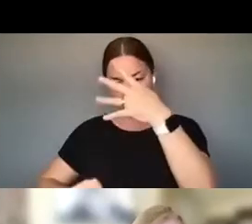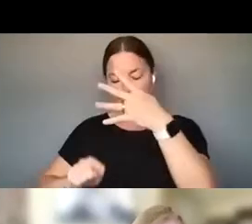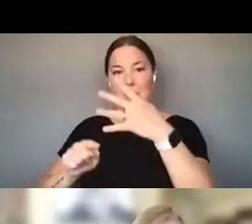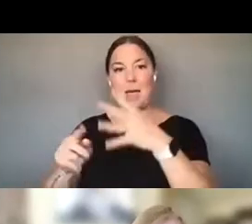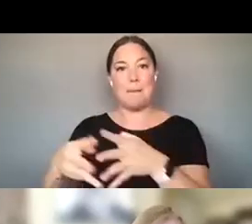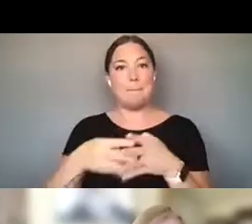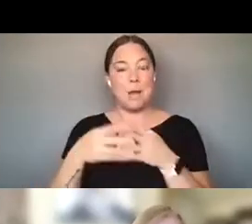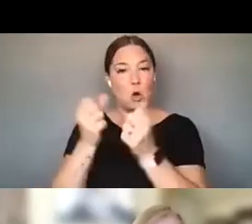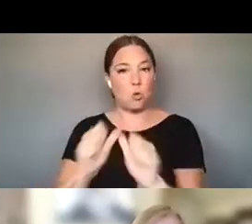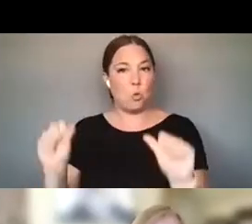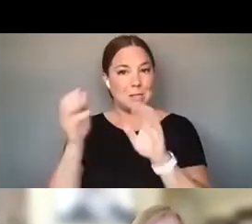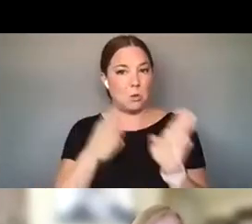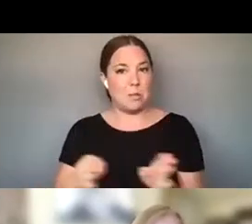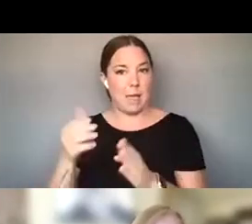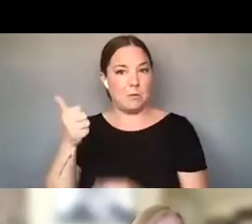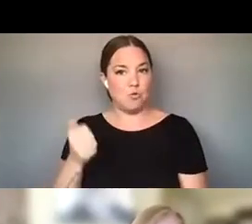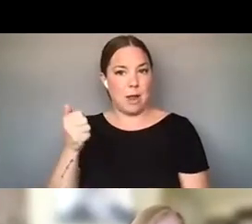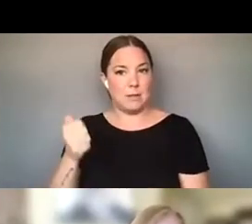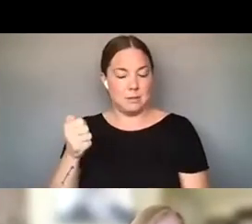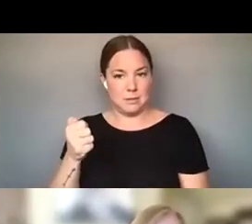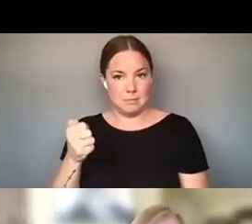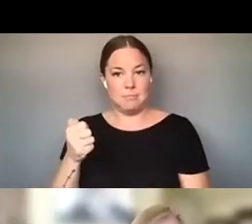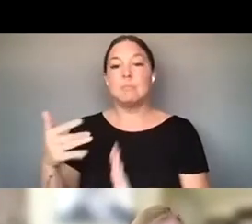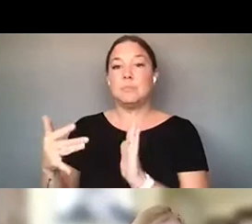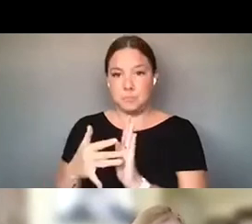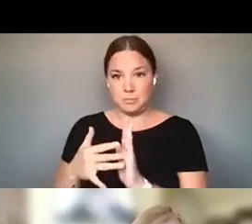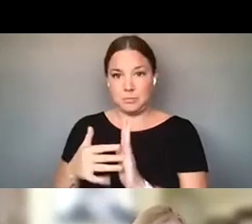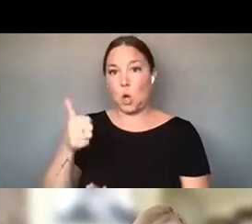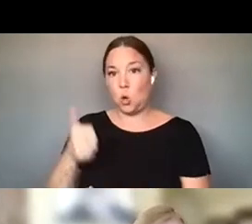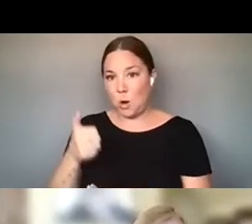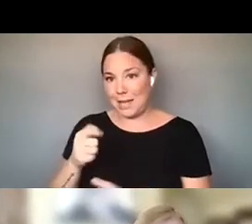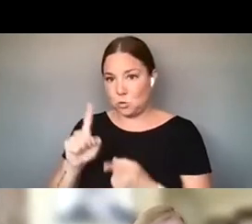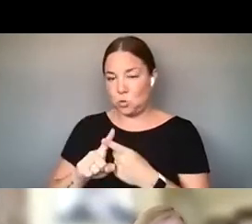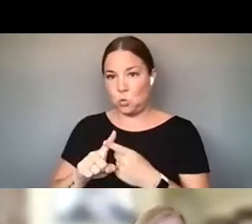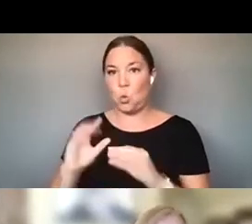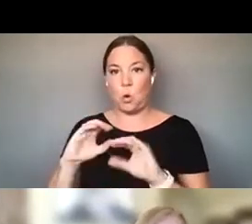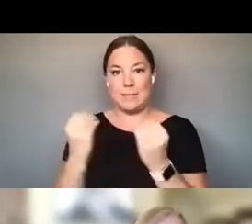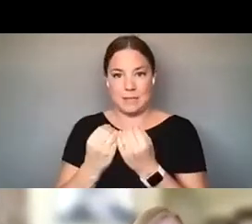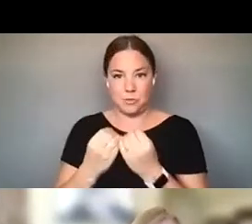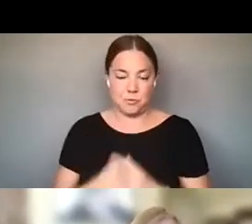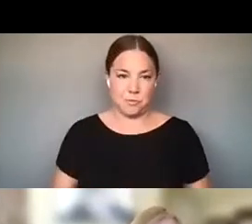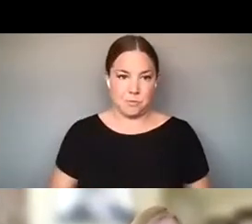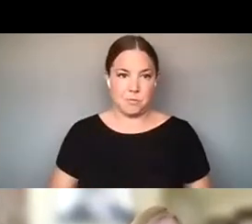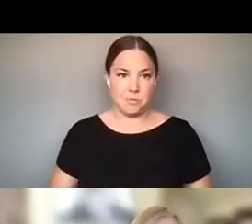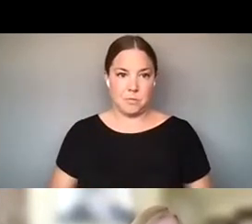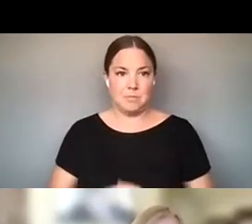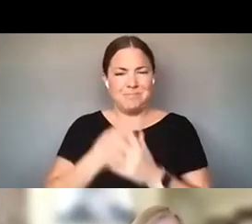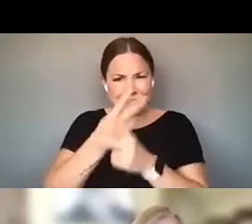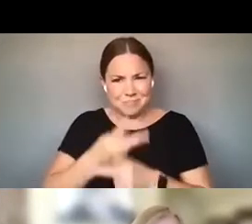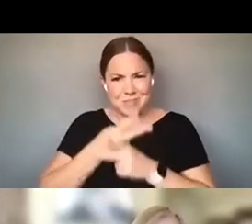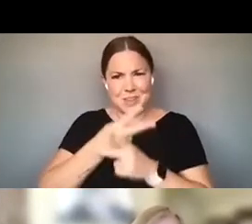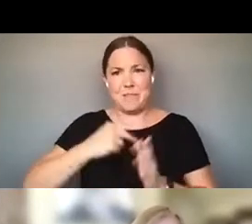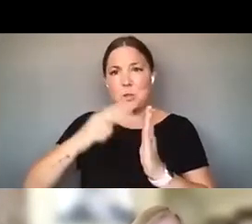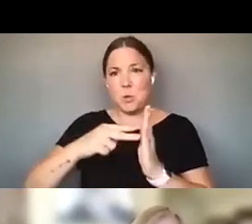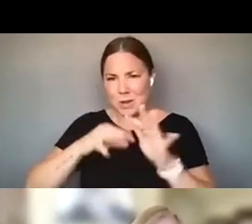grants and then select grants to organizations. Please carefully read the program